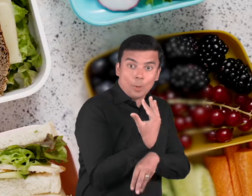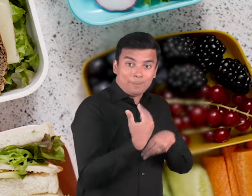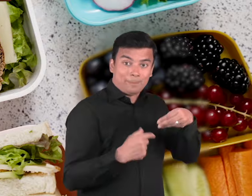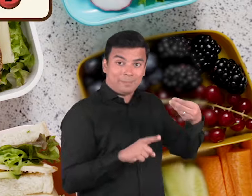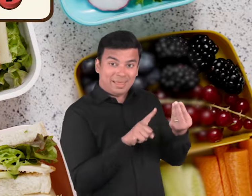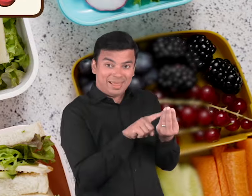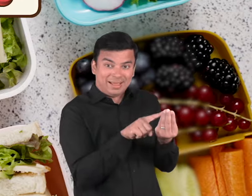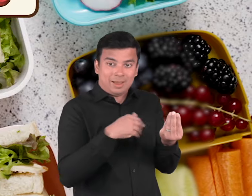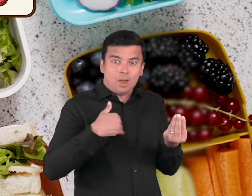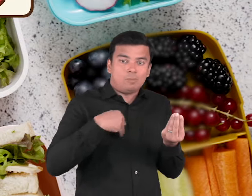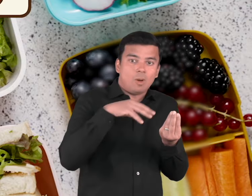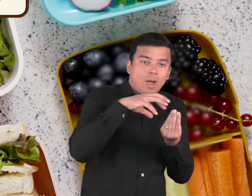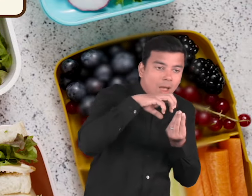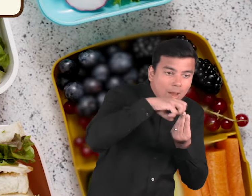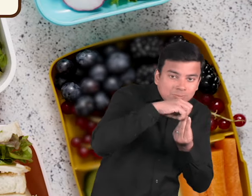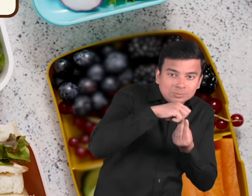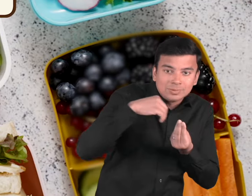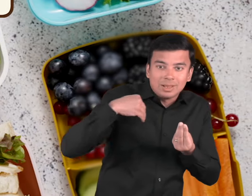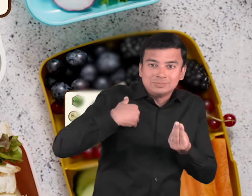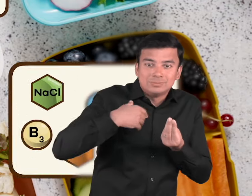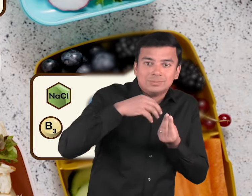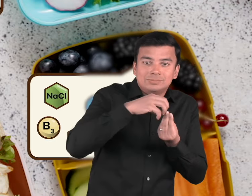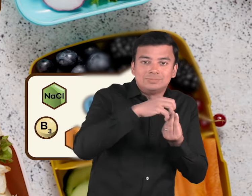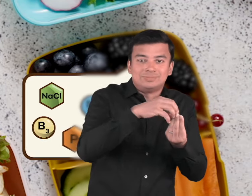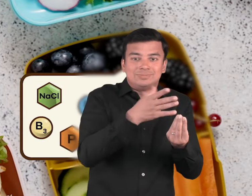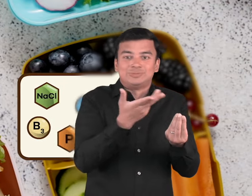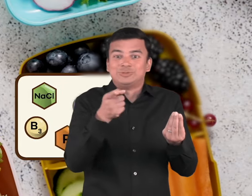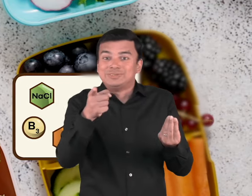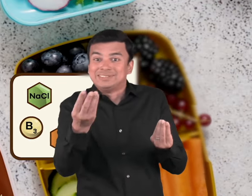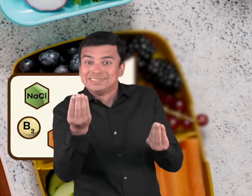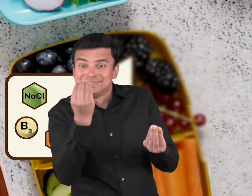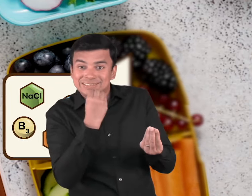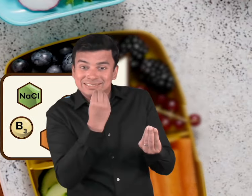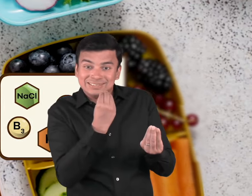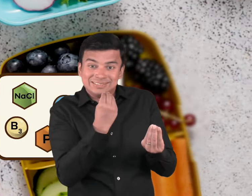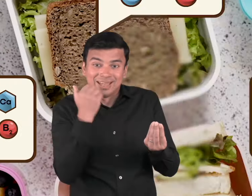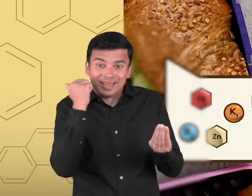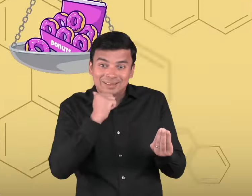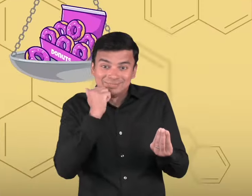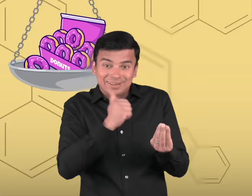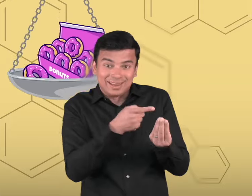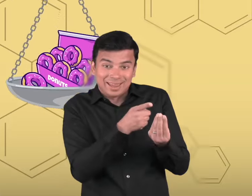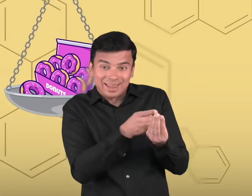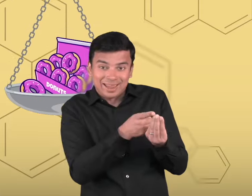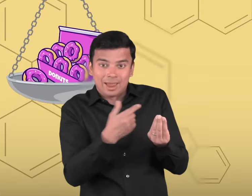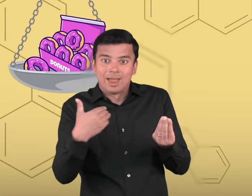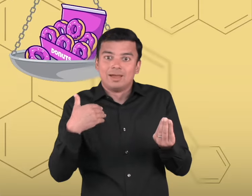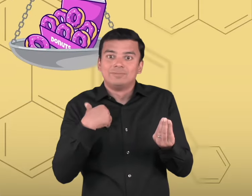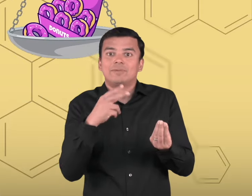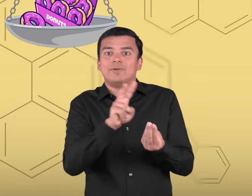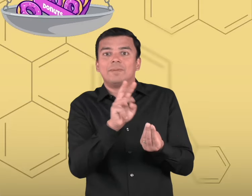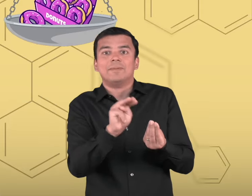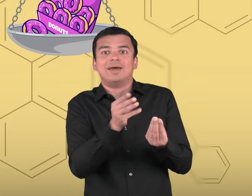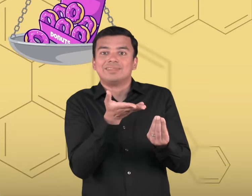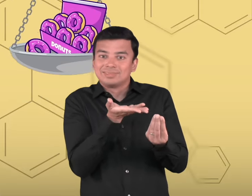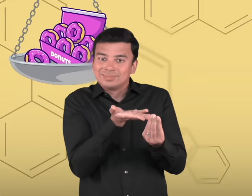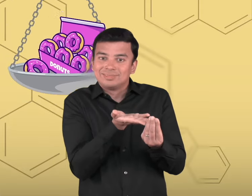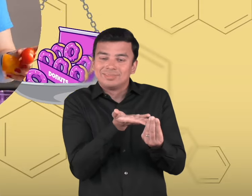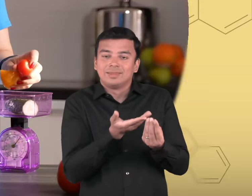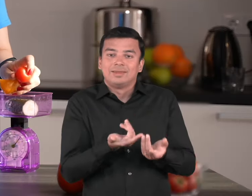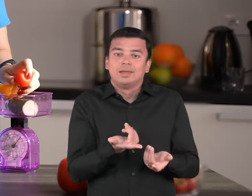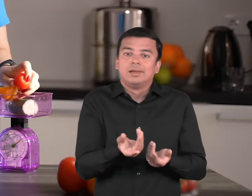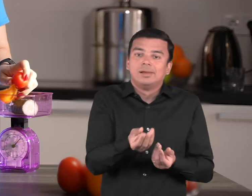vitamins and minerals you need are found in the food you eat every day but not all foods are created